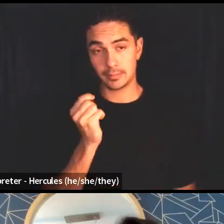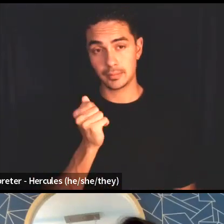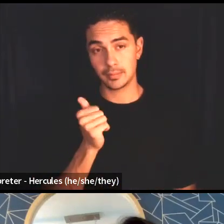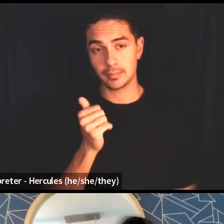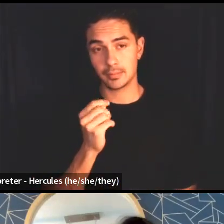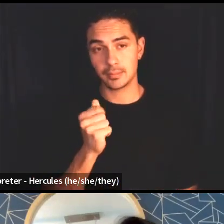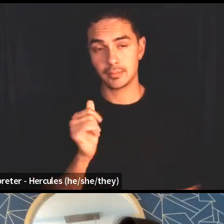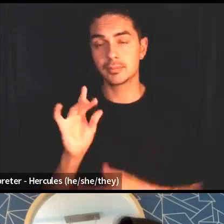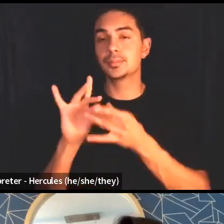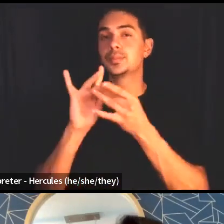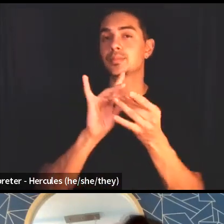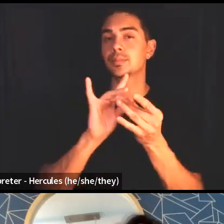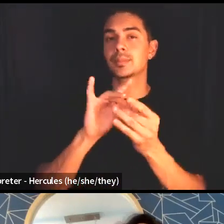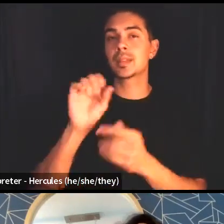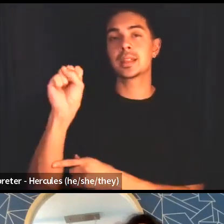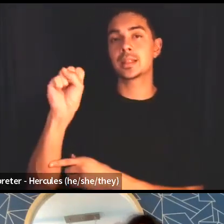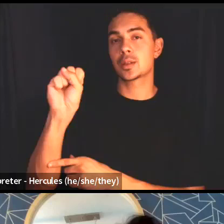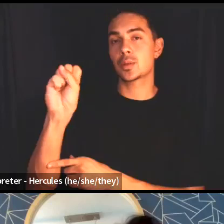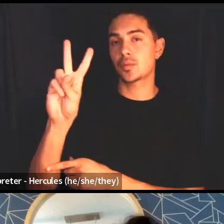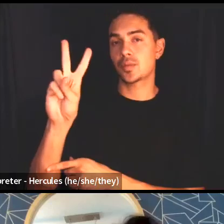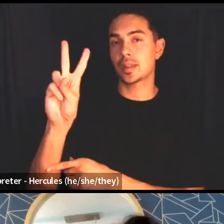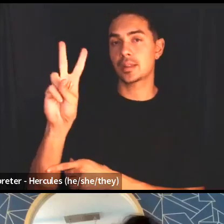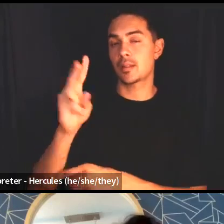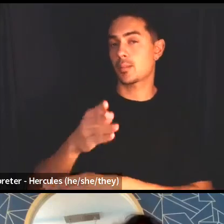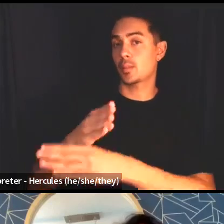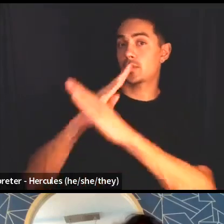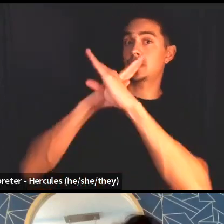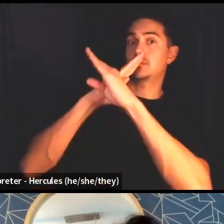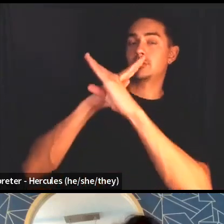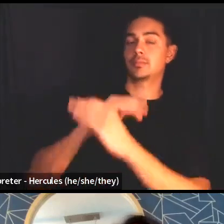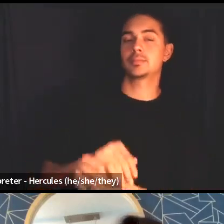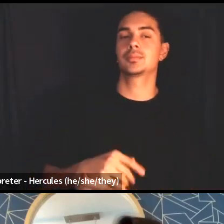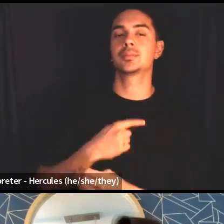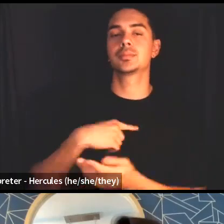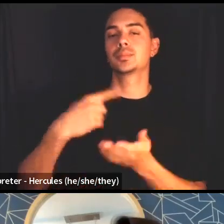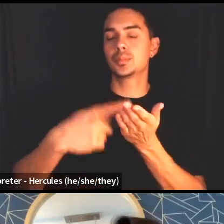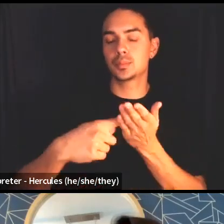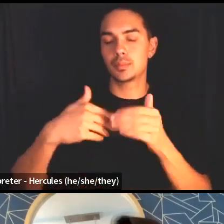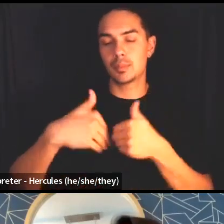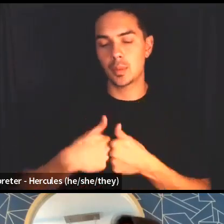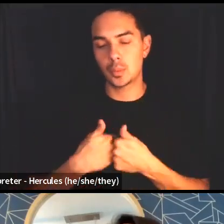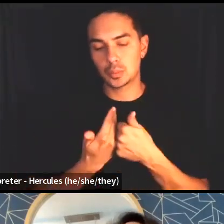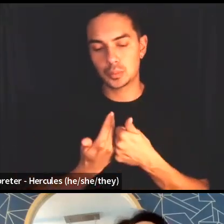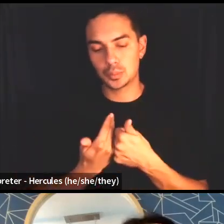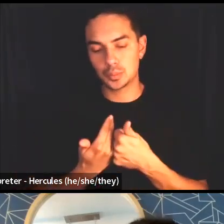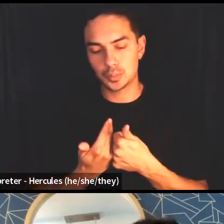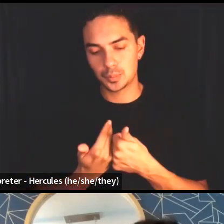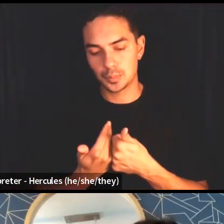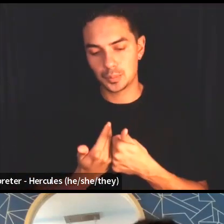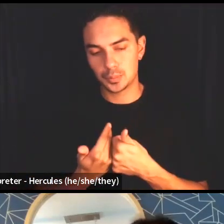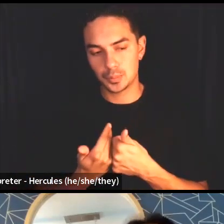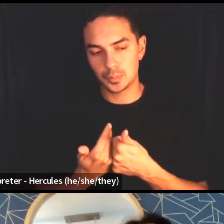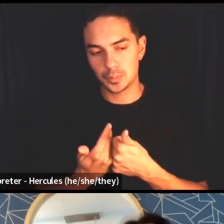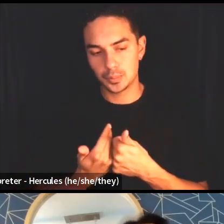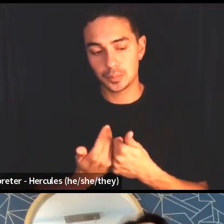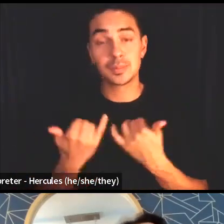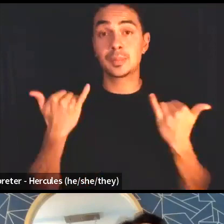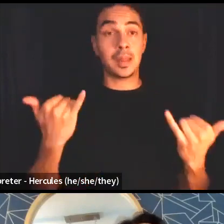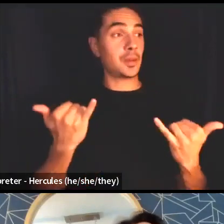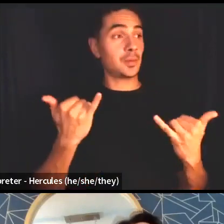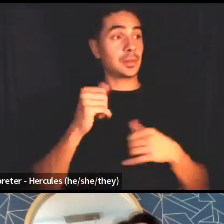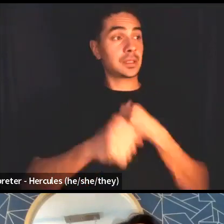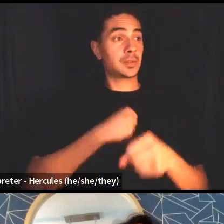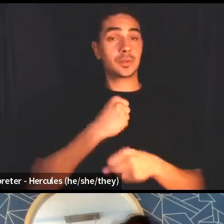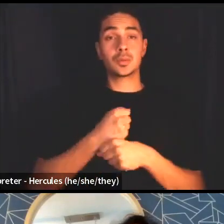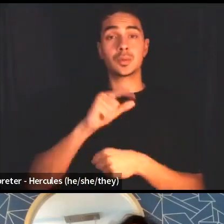sexual violence prevention. And we were talking about how, you know, it's 2022 and there has